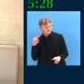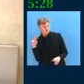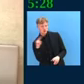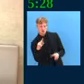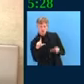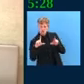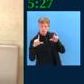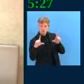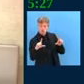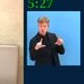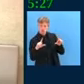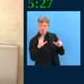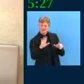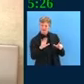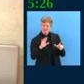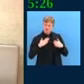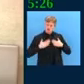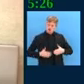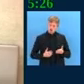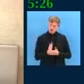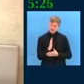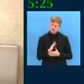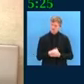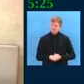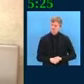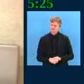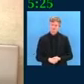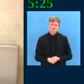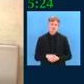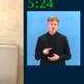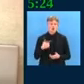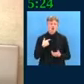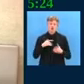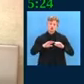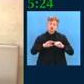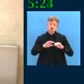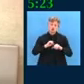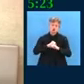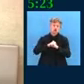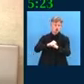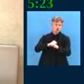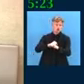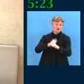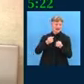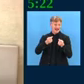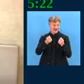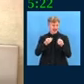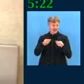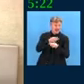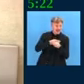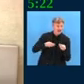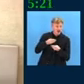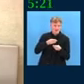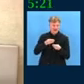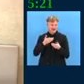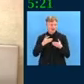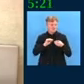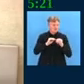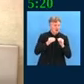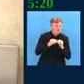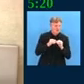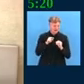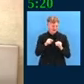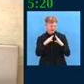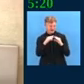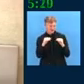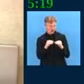rights. Regardless to the current political, security, and economic challenges that exist in this country and the surrounding Middle East. The